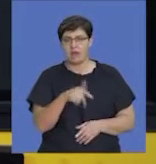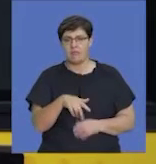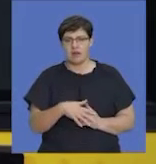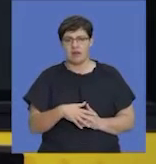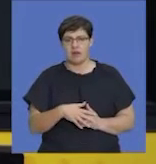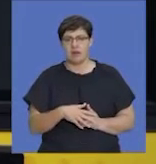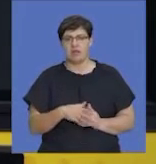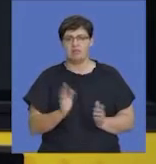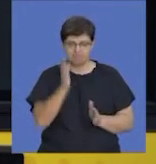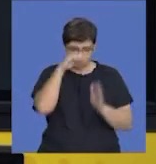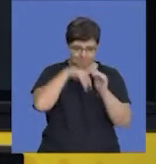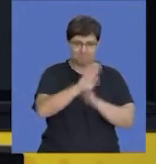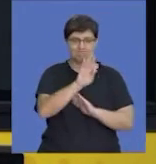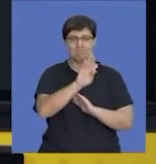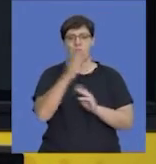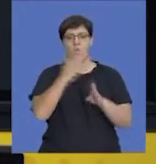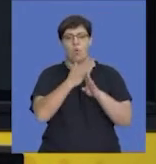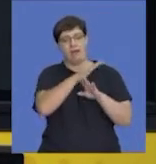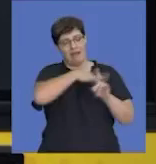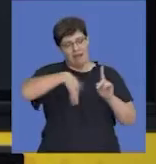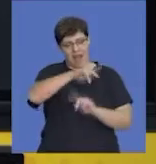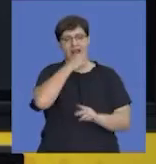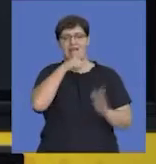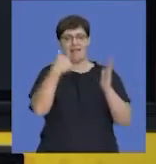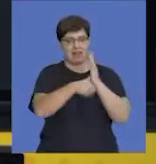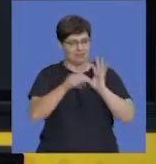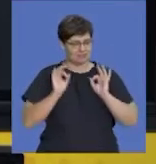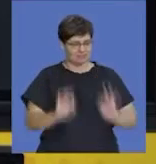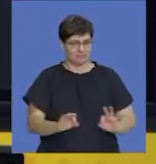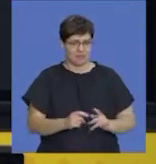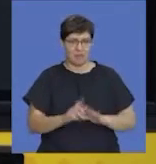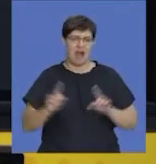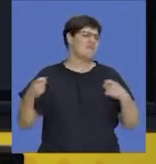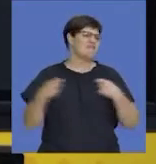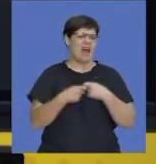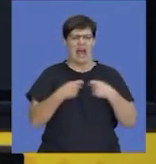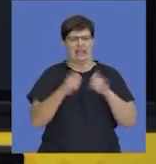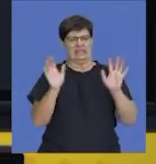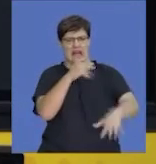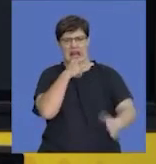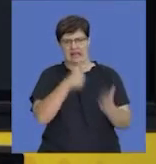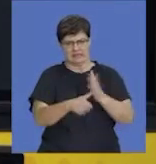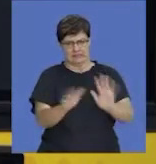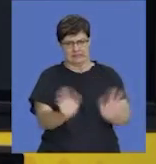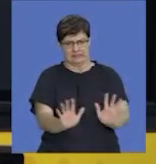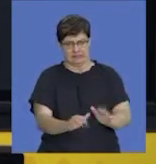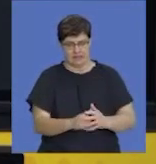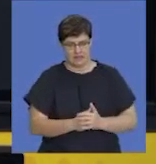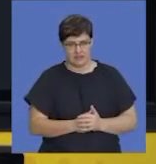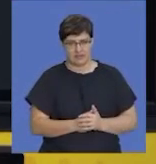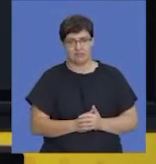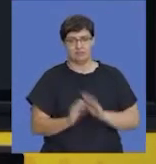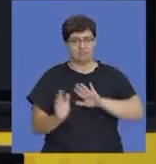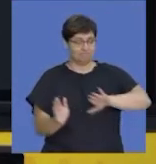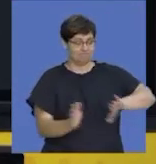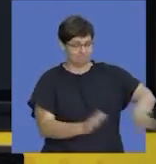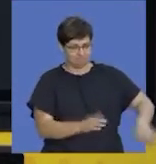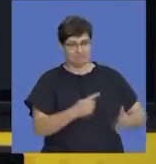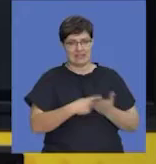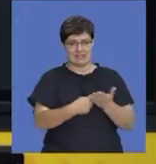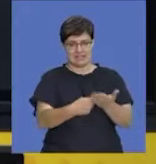go into the work environment. So please make sure we do not fight in our letters. Okay, so let's go on and talk about